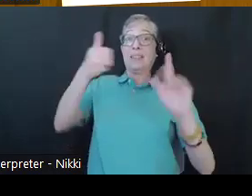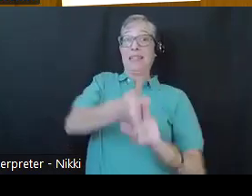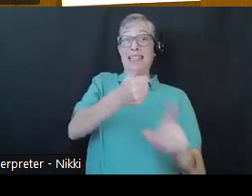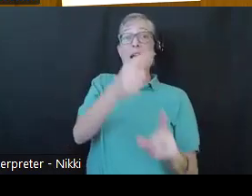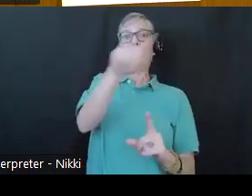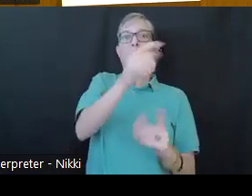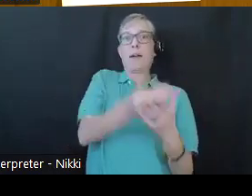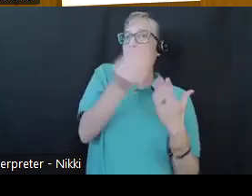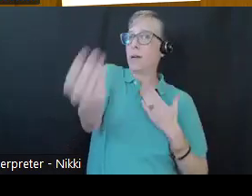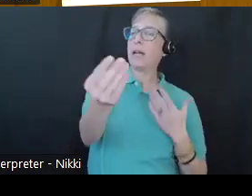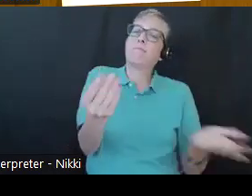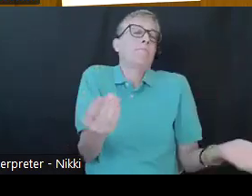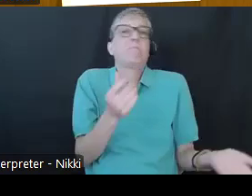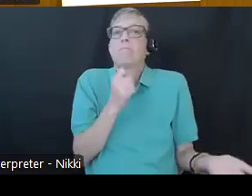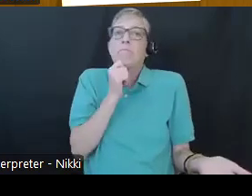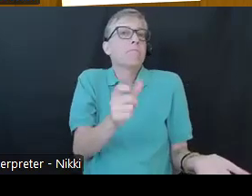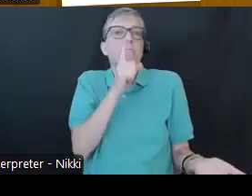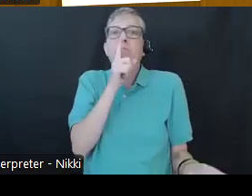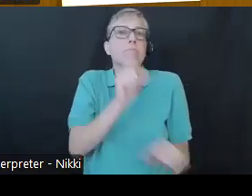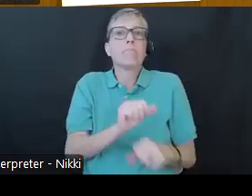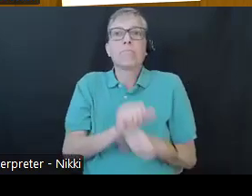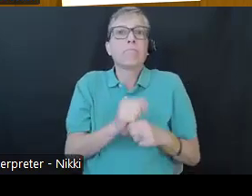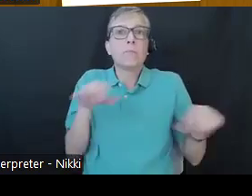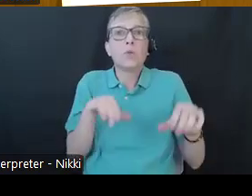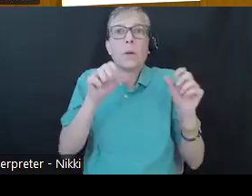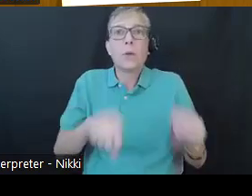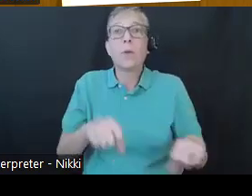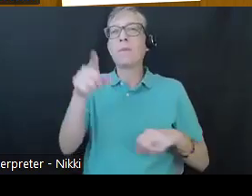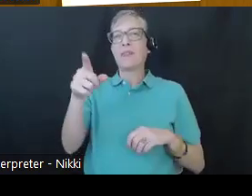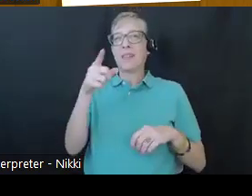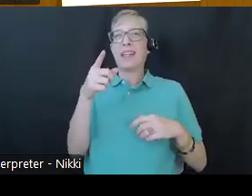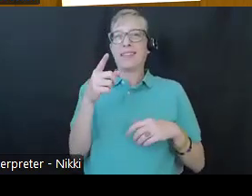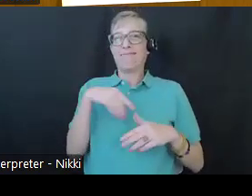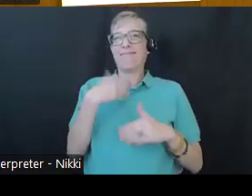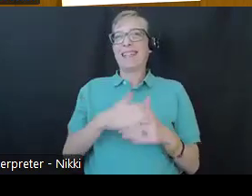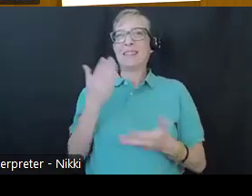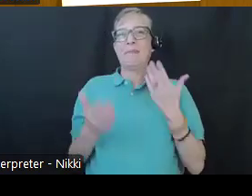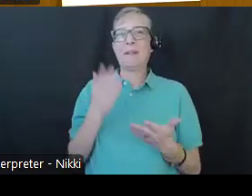all. Nowadays, this one might look familiar to you. I don't know if you use the Starlight system, but they're very portable.